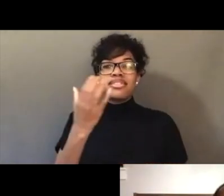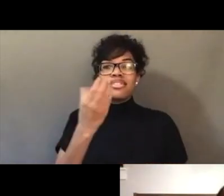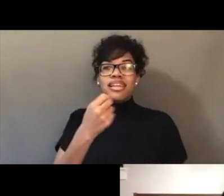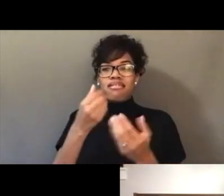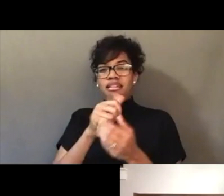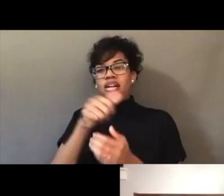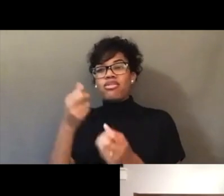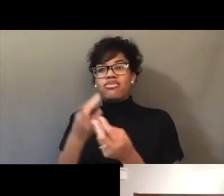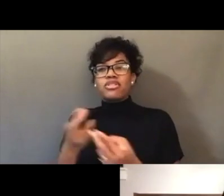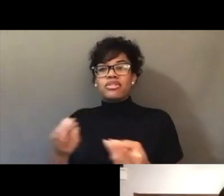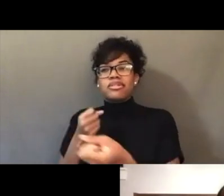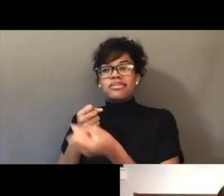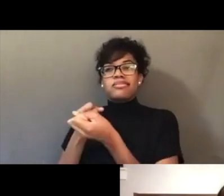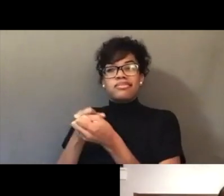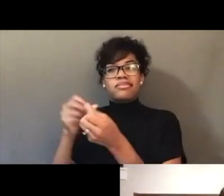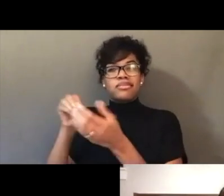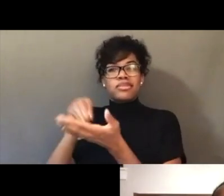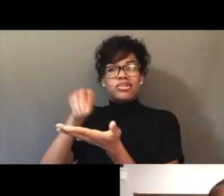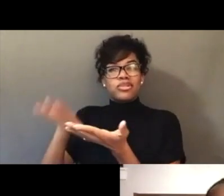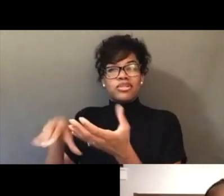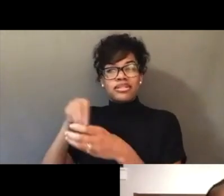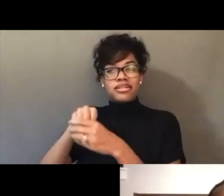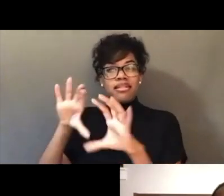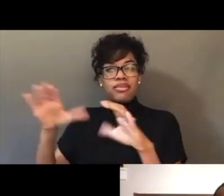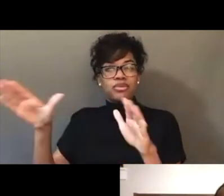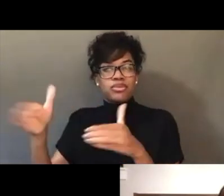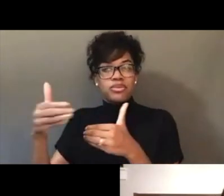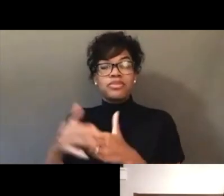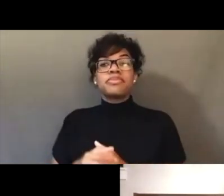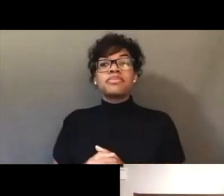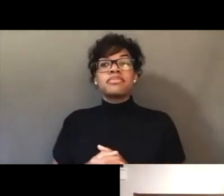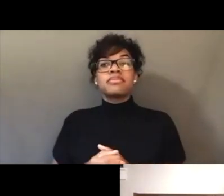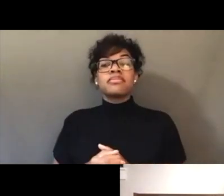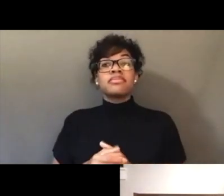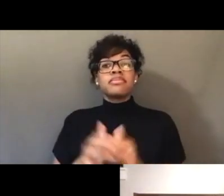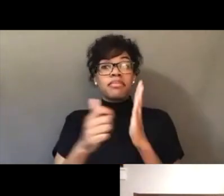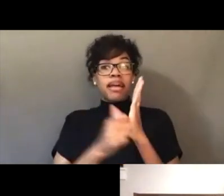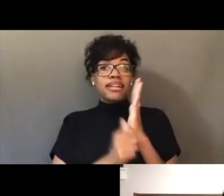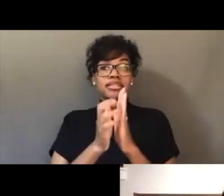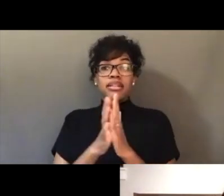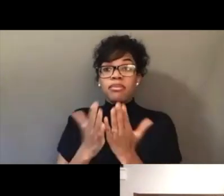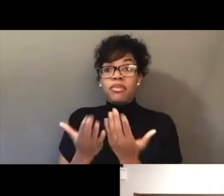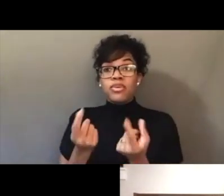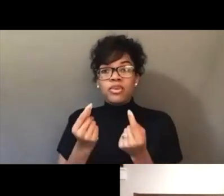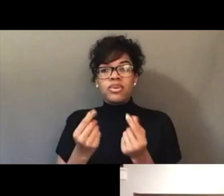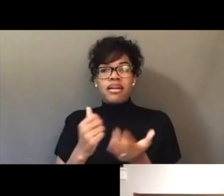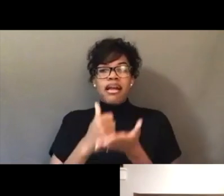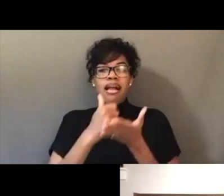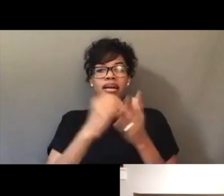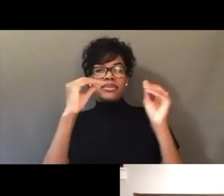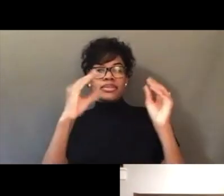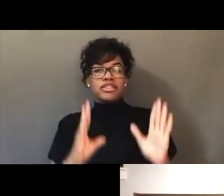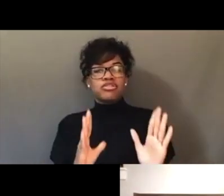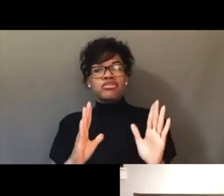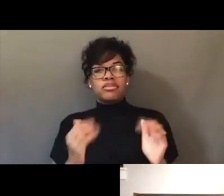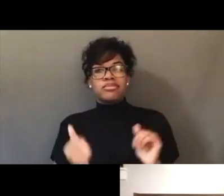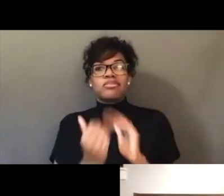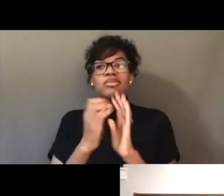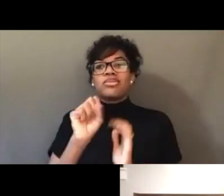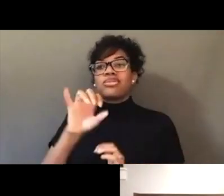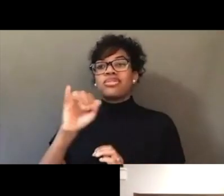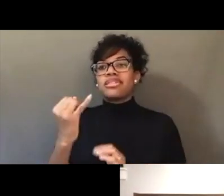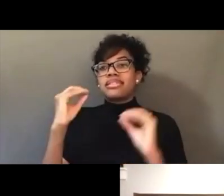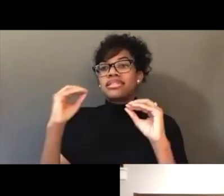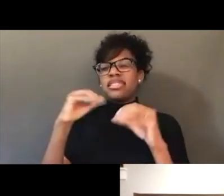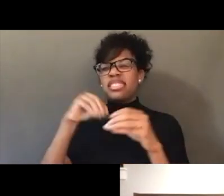features stories on how teachers teach a racial justice curriculum. We'll drop links to the catalog and the magazine